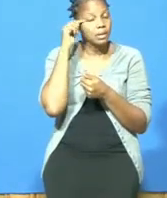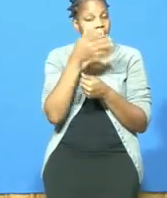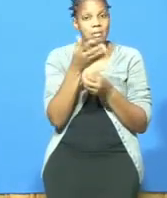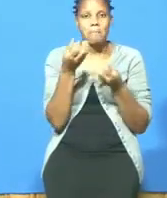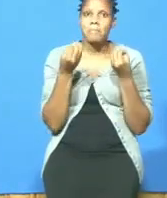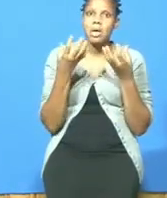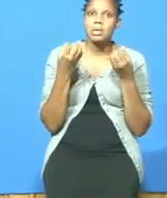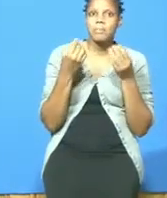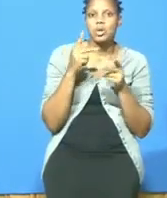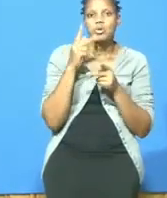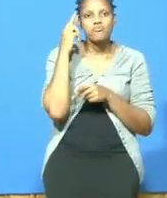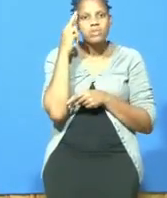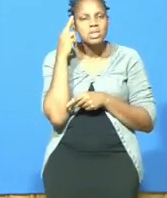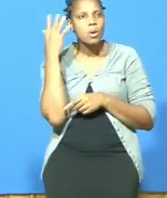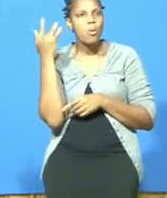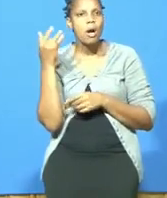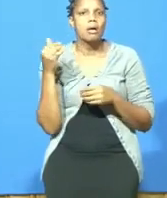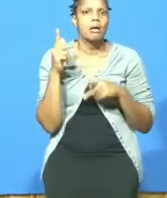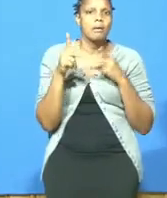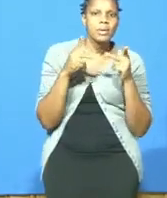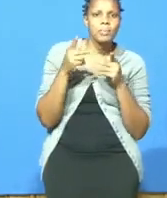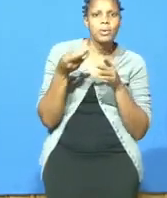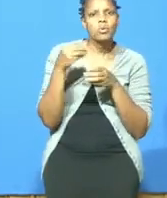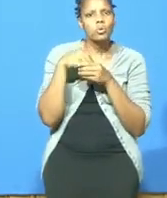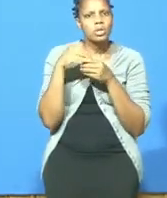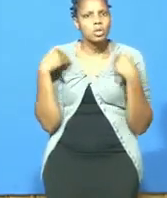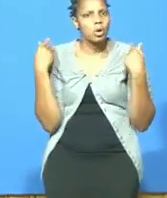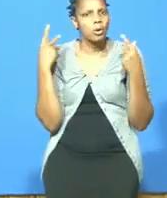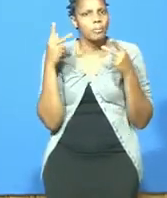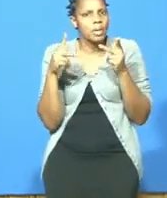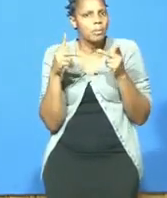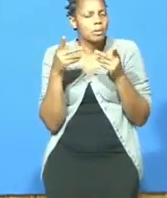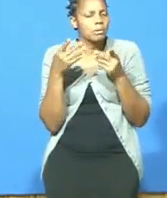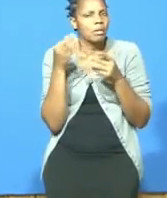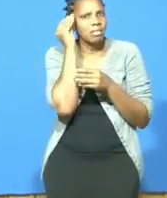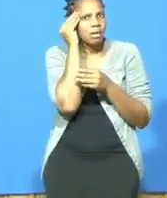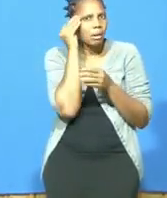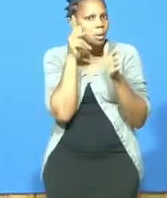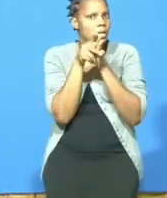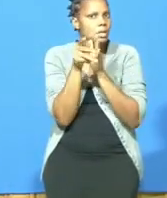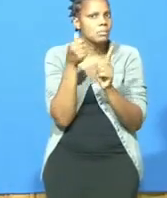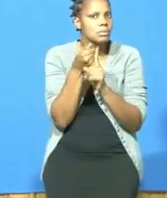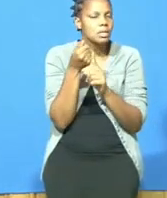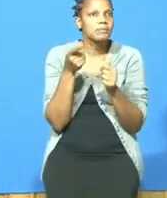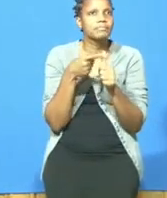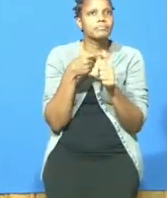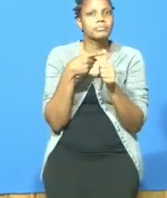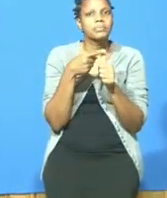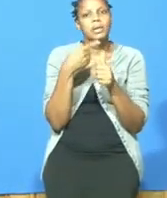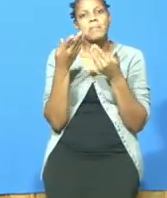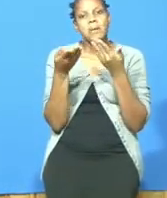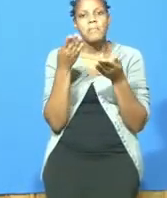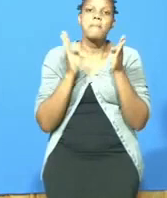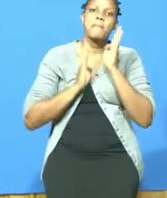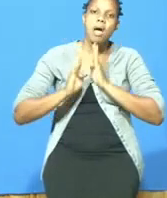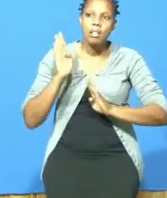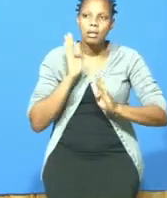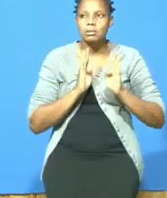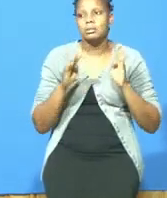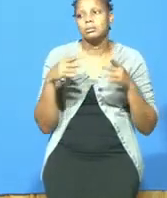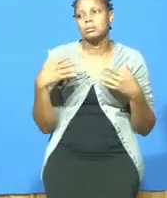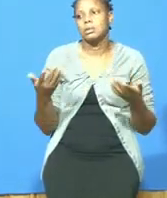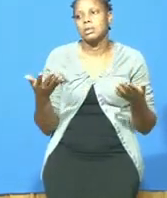persons, including young people, may have suicidal thoughts. It can be biology, where, for example, there is